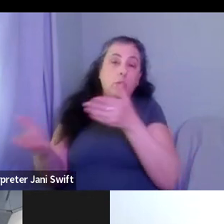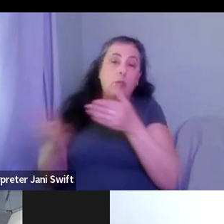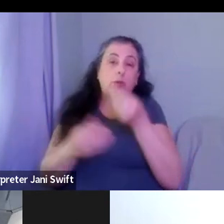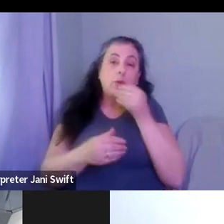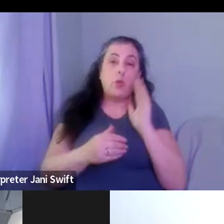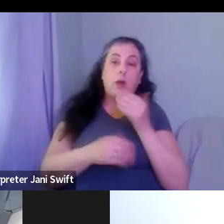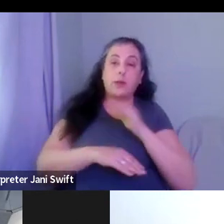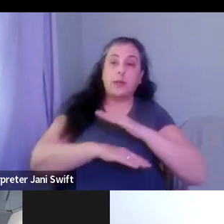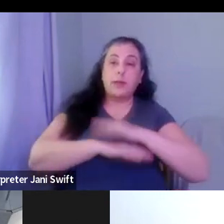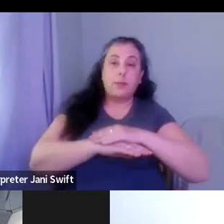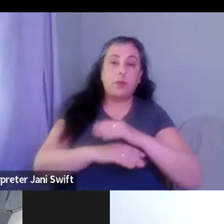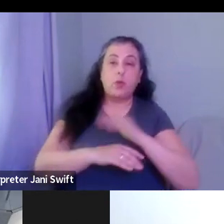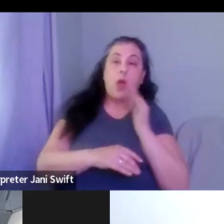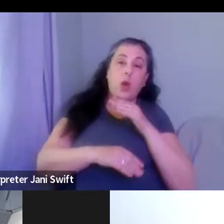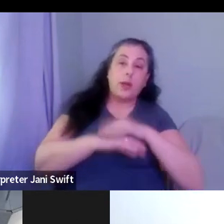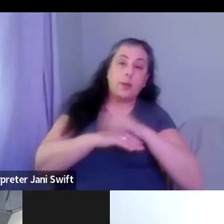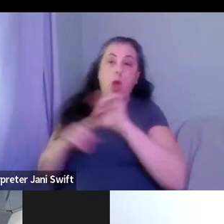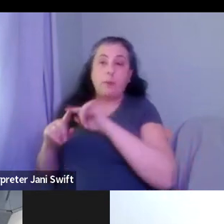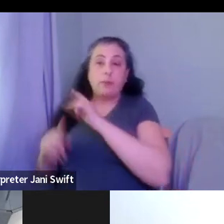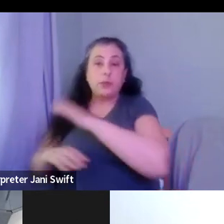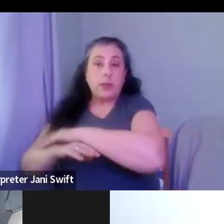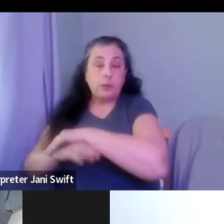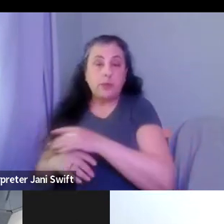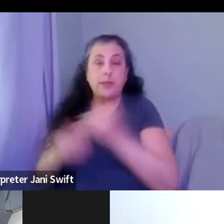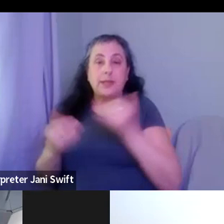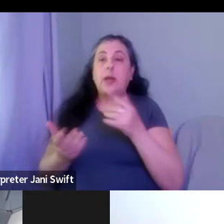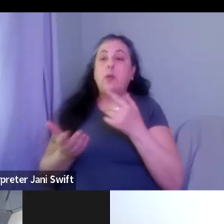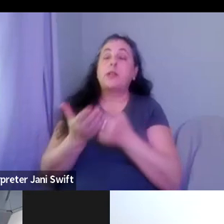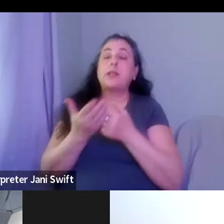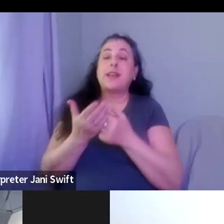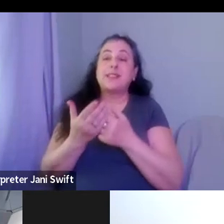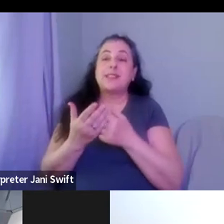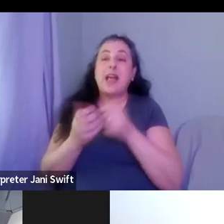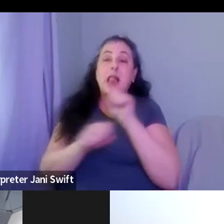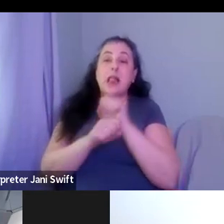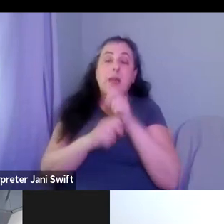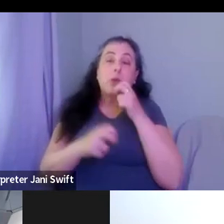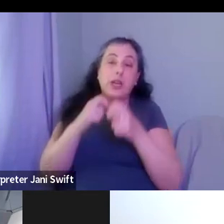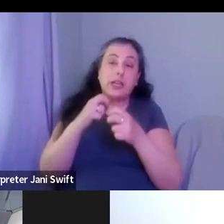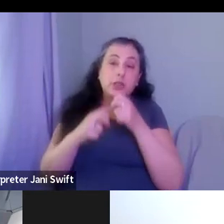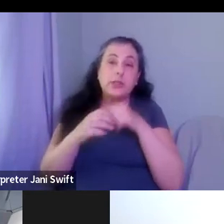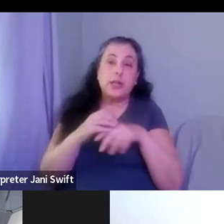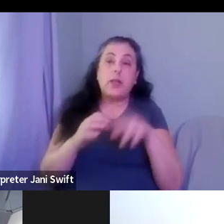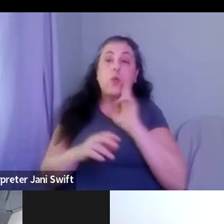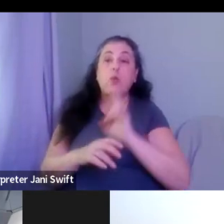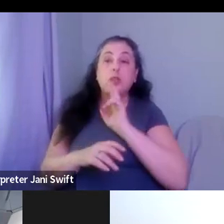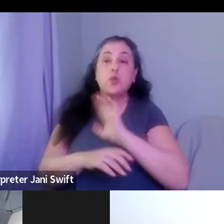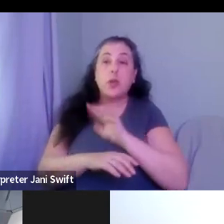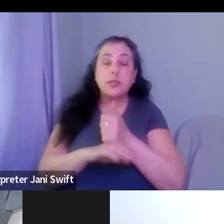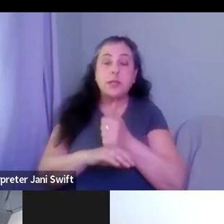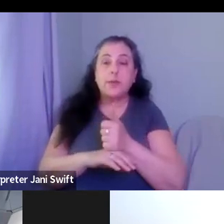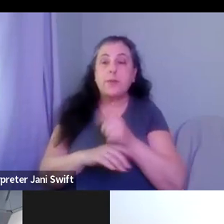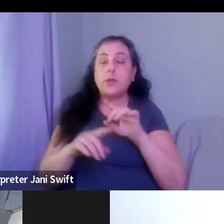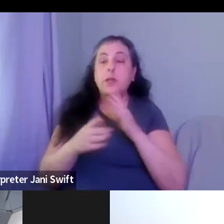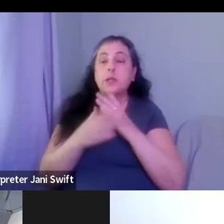table. Today, we're going to discuss labor issues in the restaurant setting. Someone else's